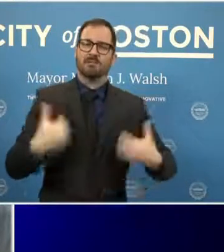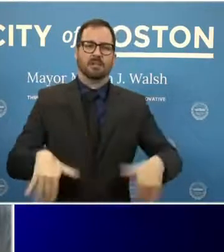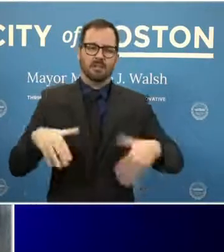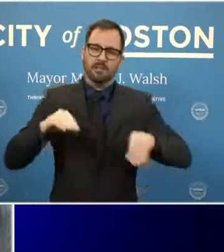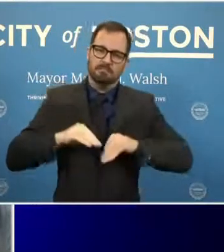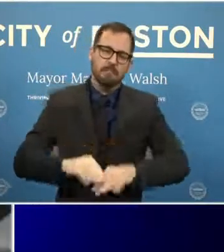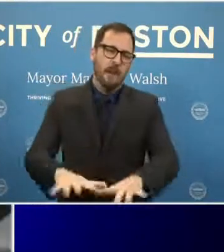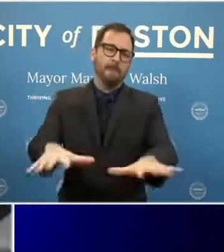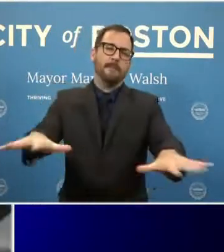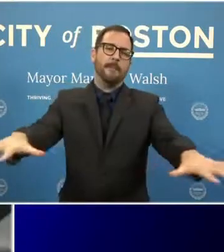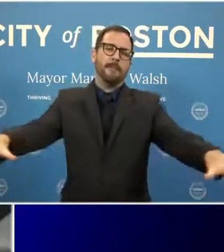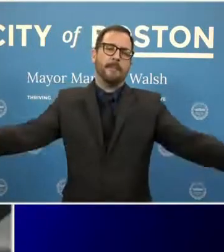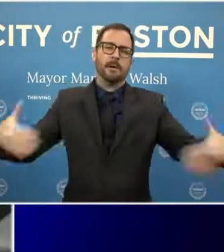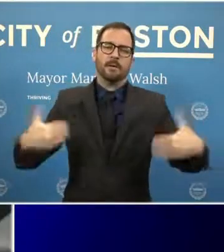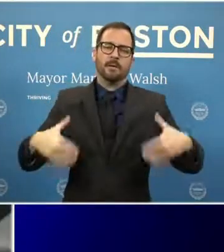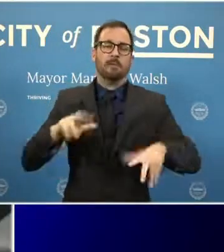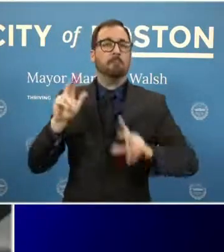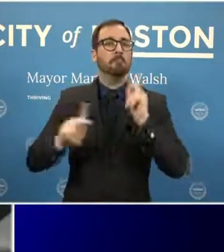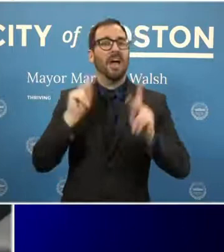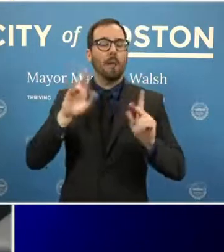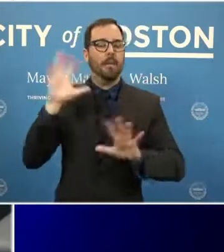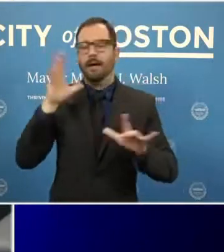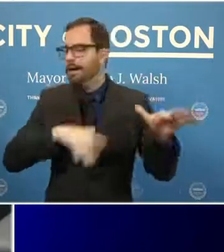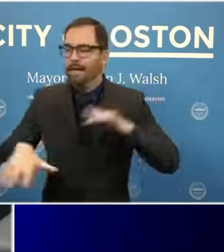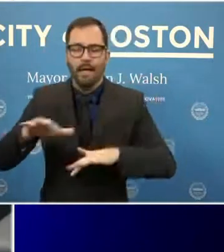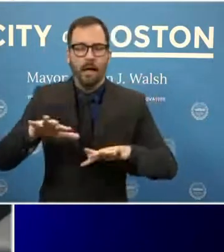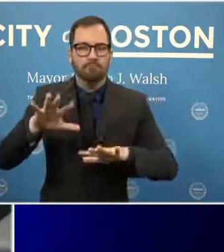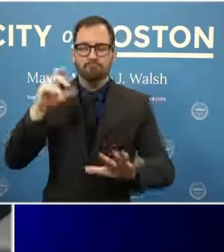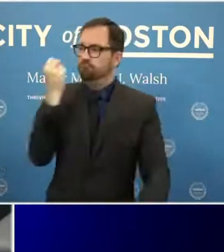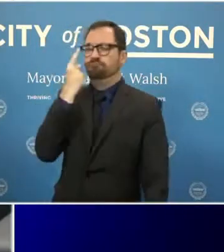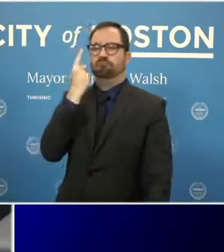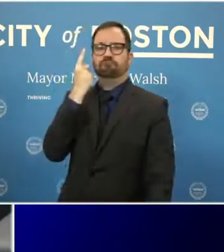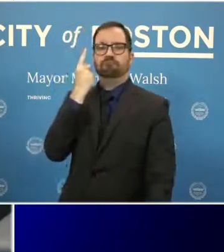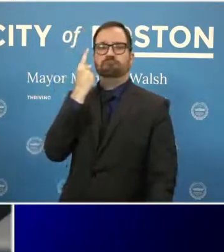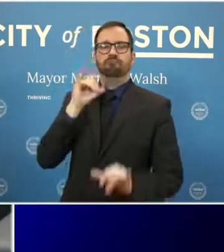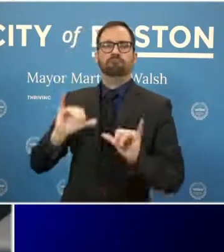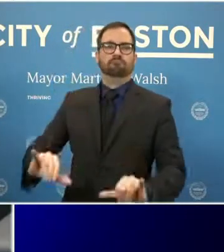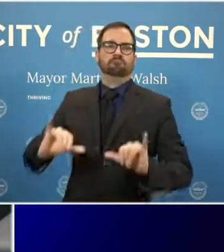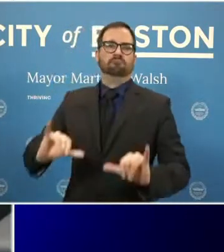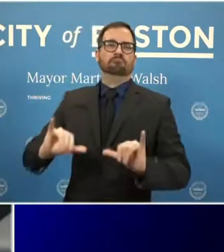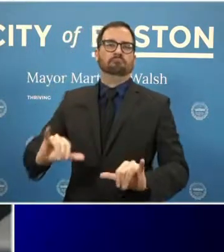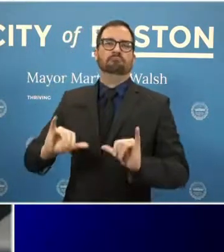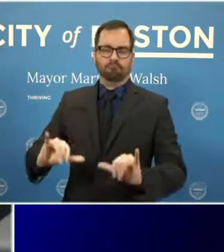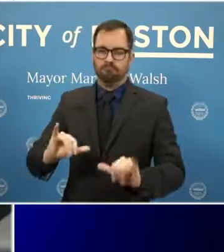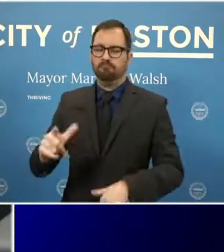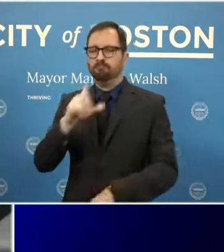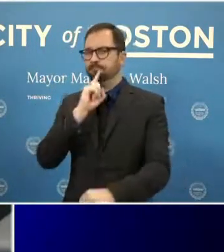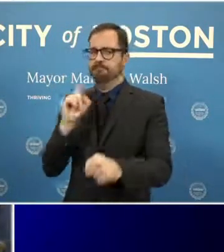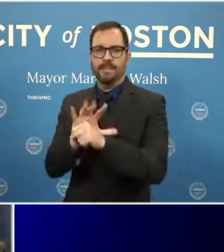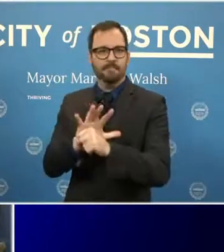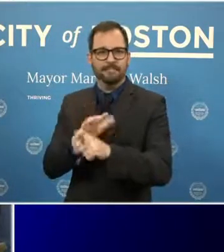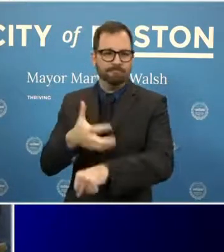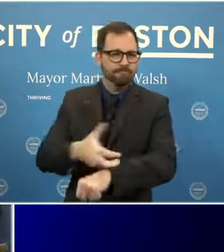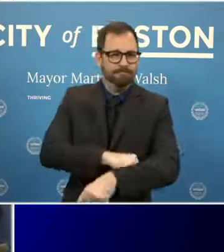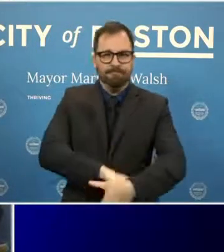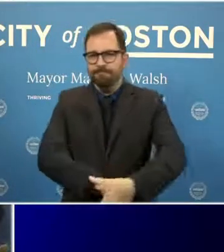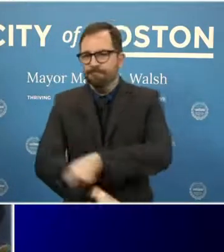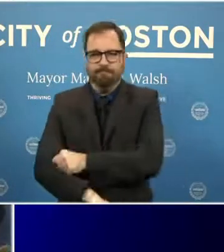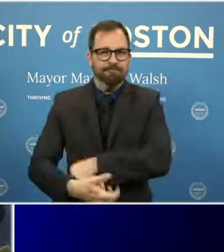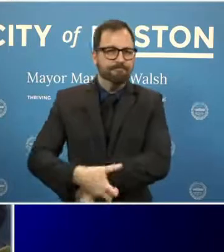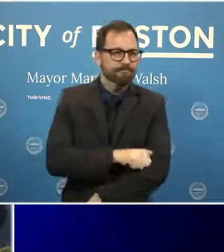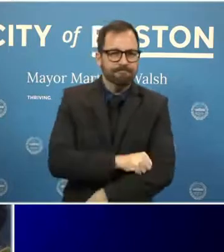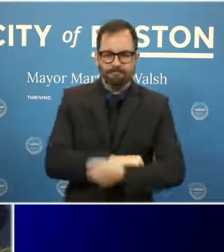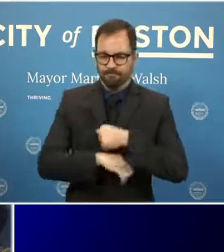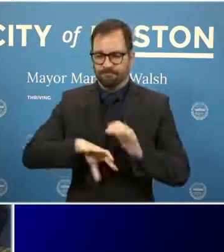awakeness, our commitment to understanding our racial reckoning and reconciliation in this country. There are these